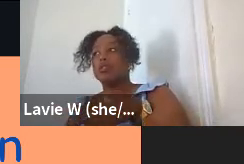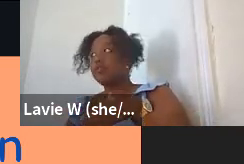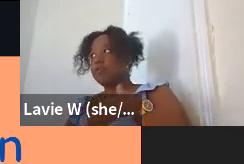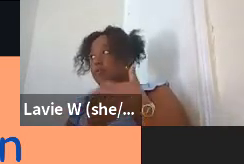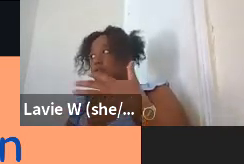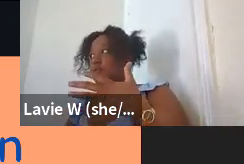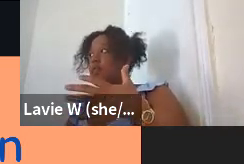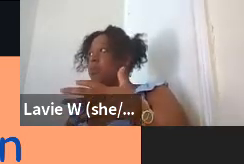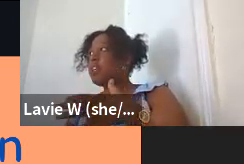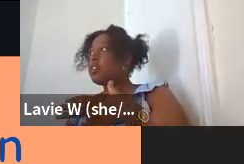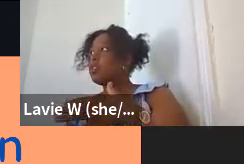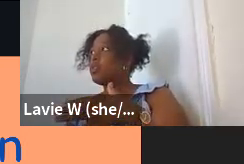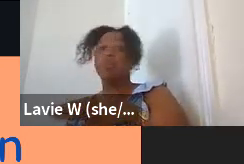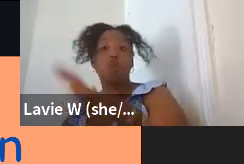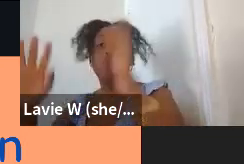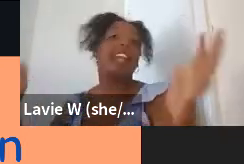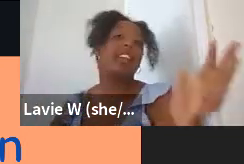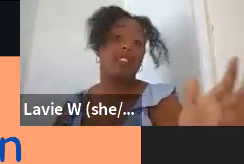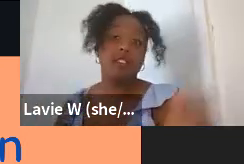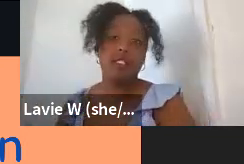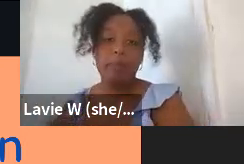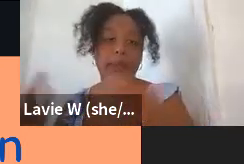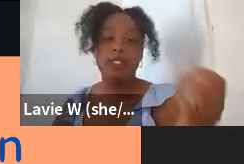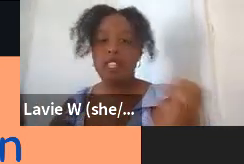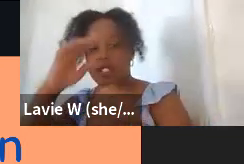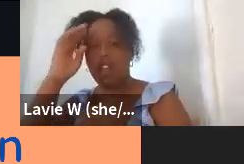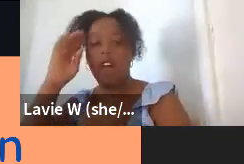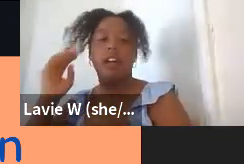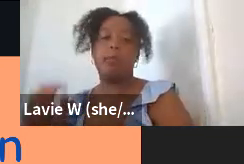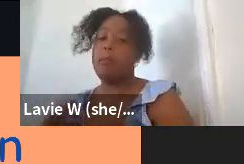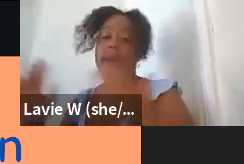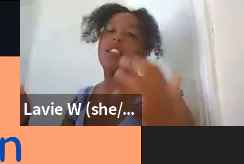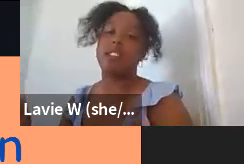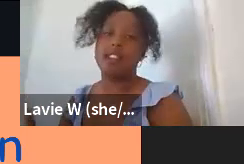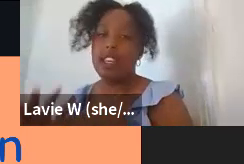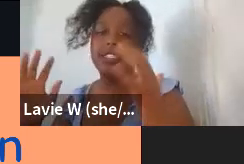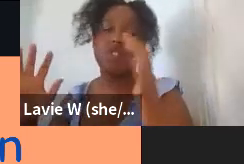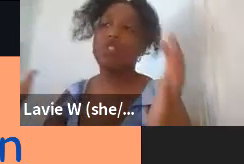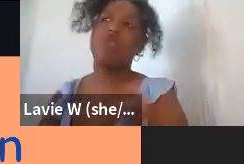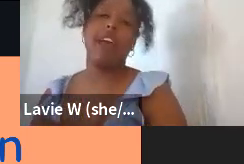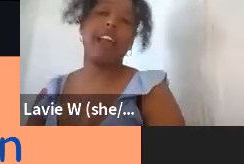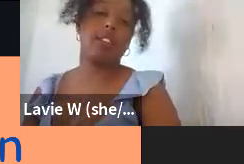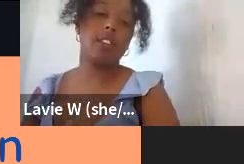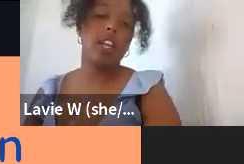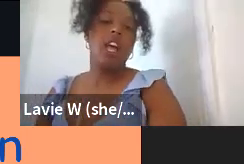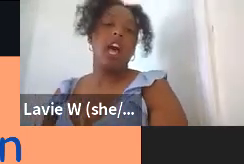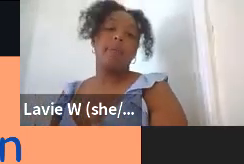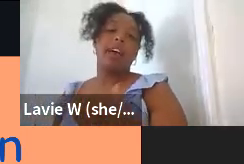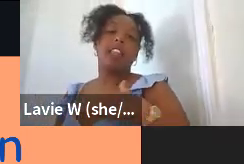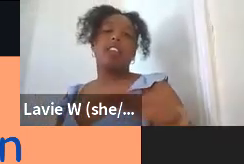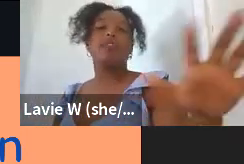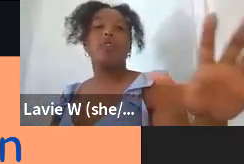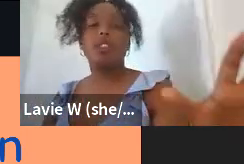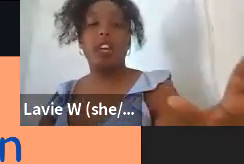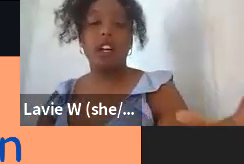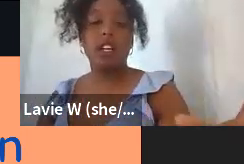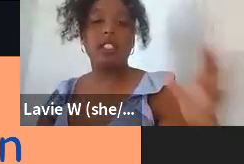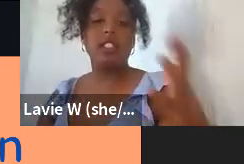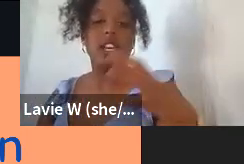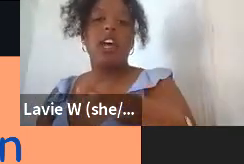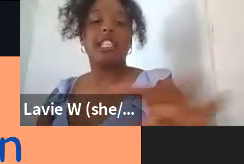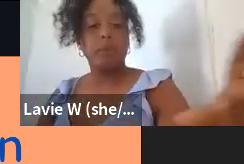to be too radical. People say this a lot about many things. It's just too radical. And then therefore